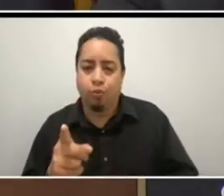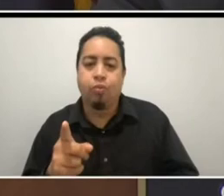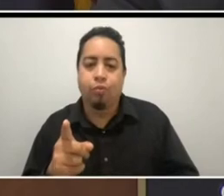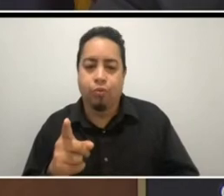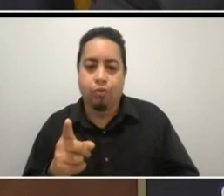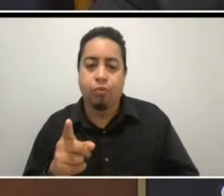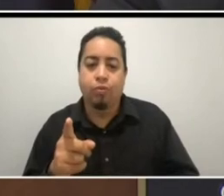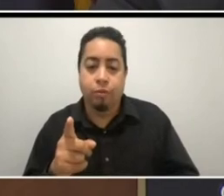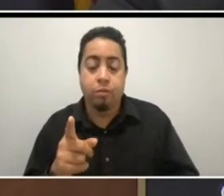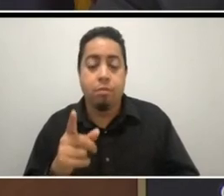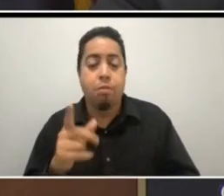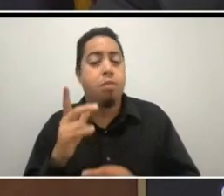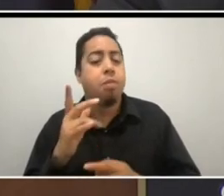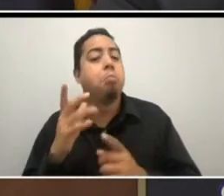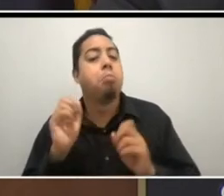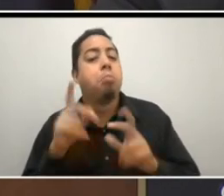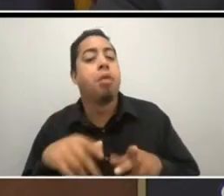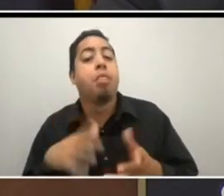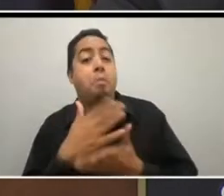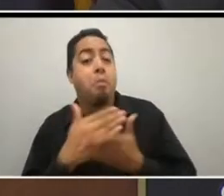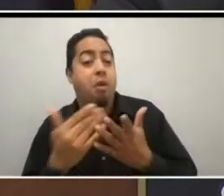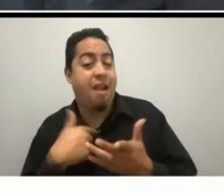I read you, is that false?